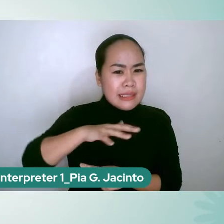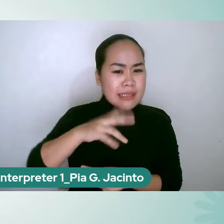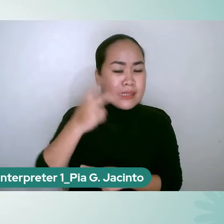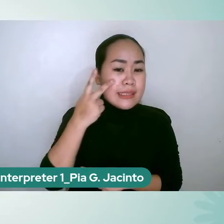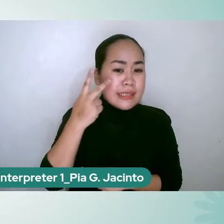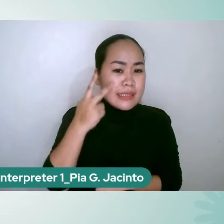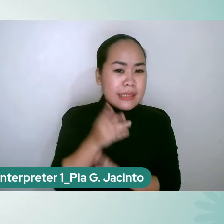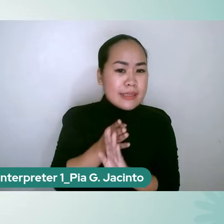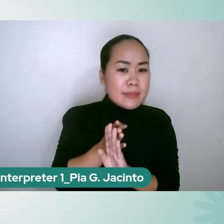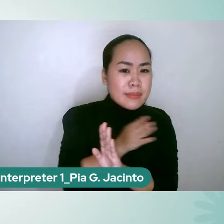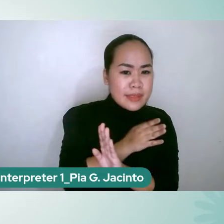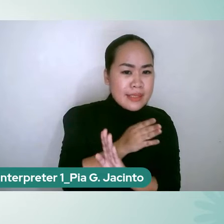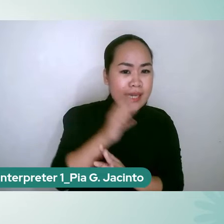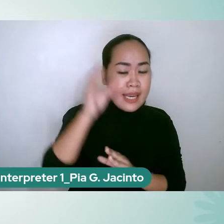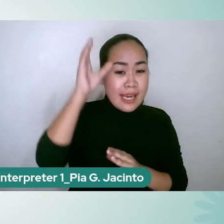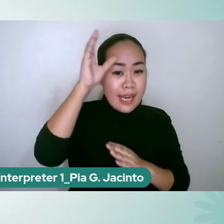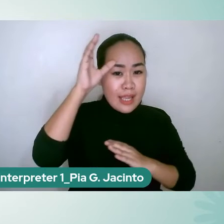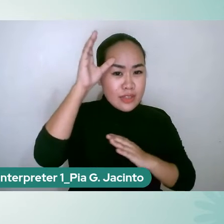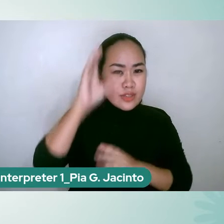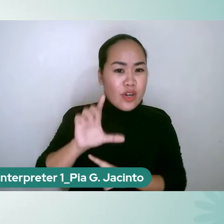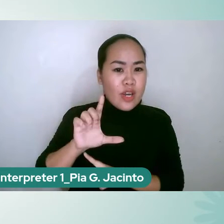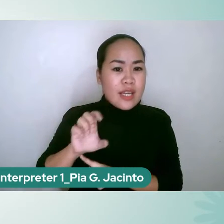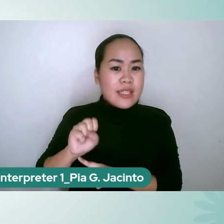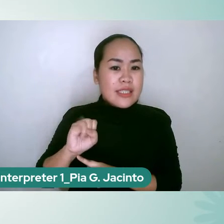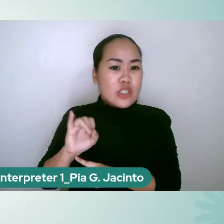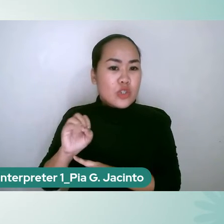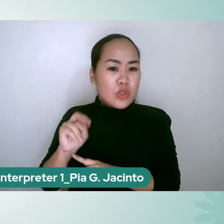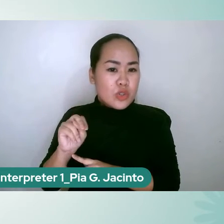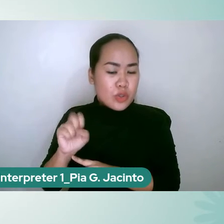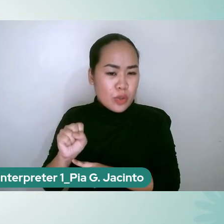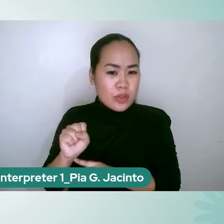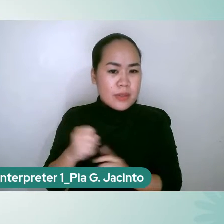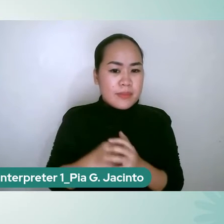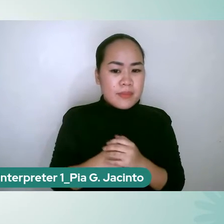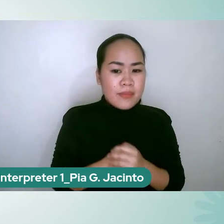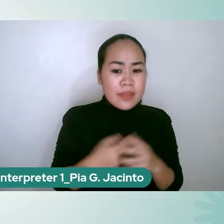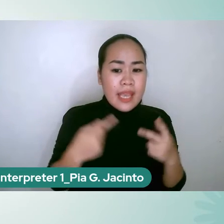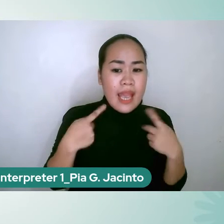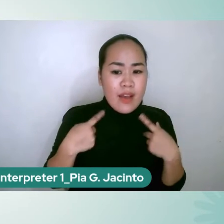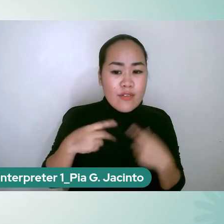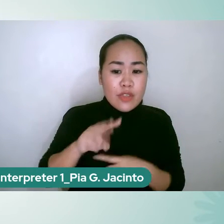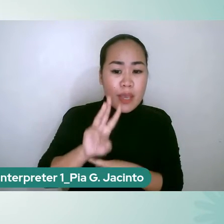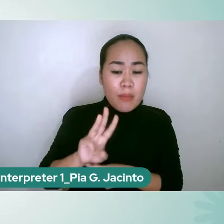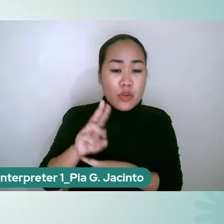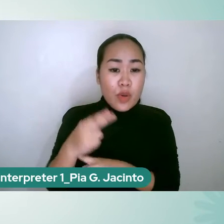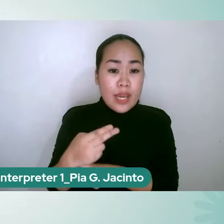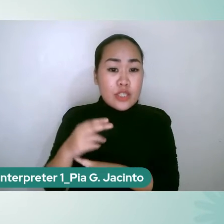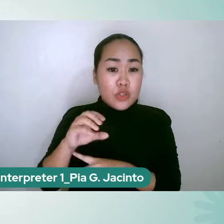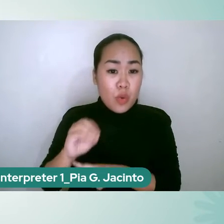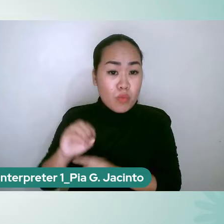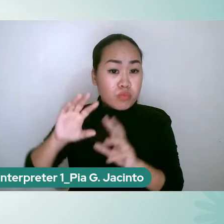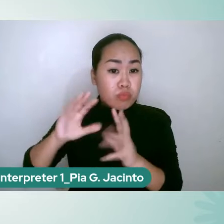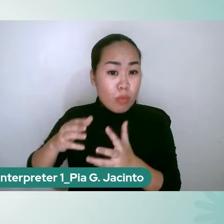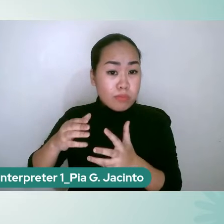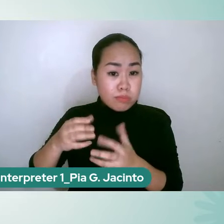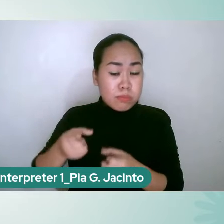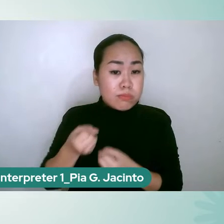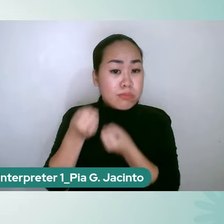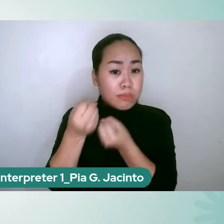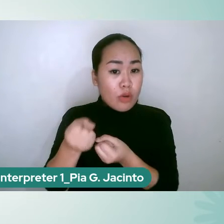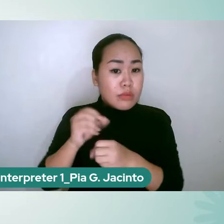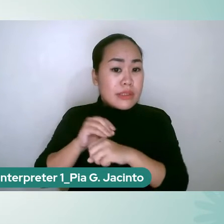pre-cancer lesions. Also this April, convening of the WHO Strategic Advisory Group of Experts on